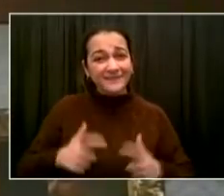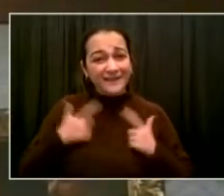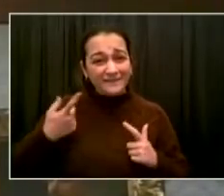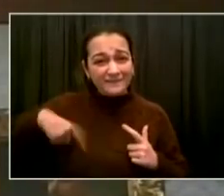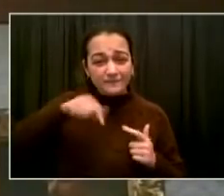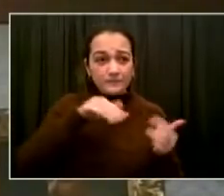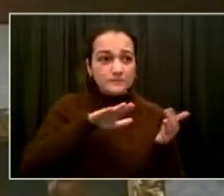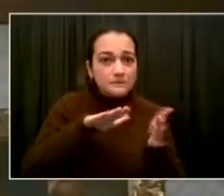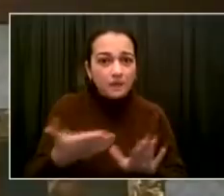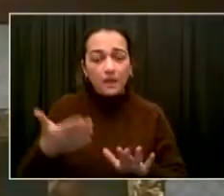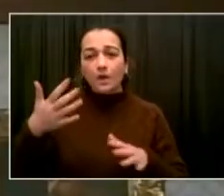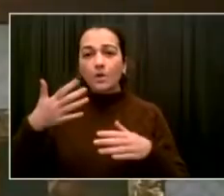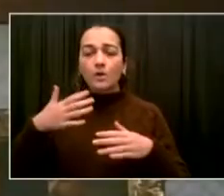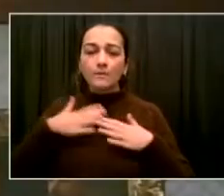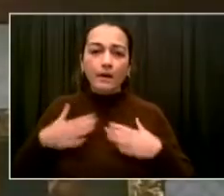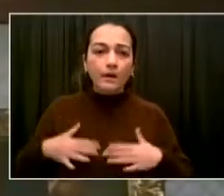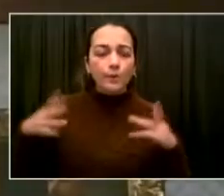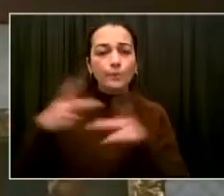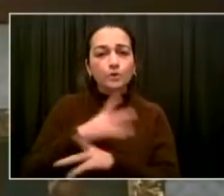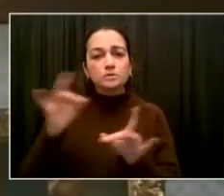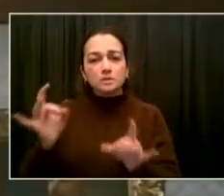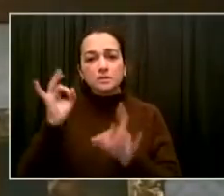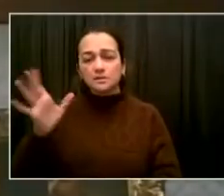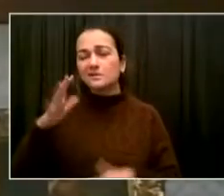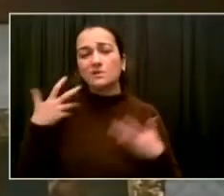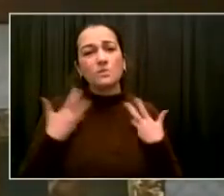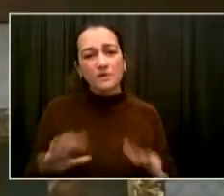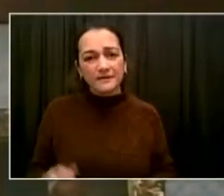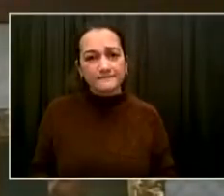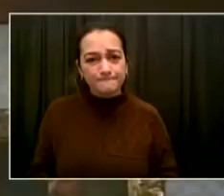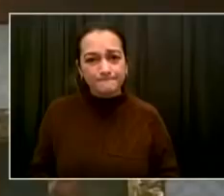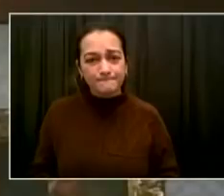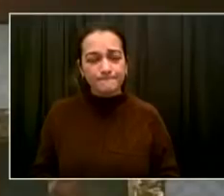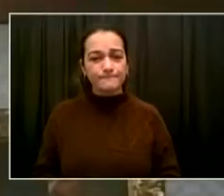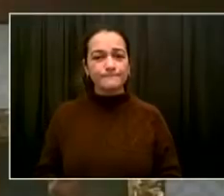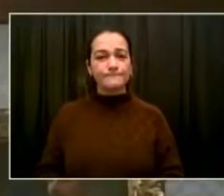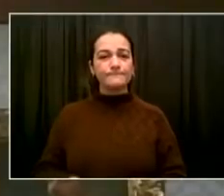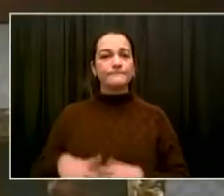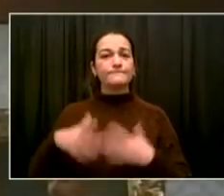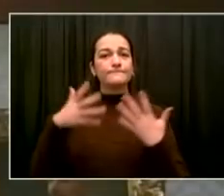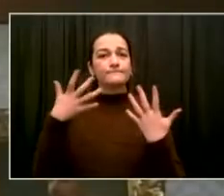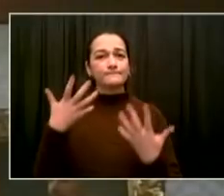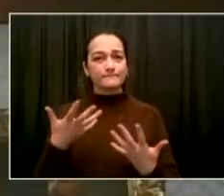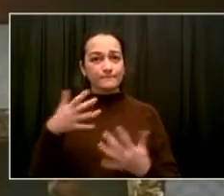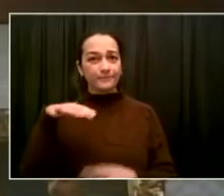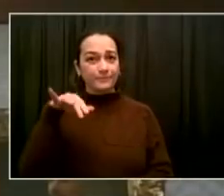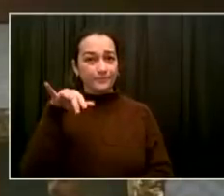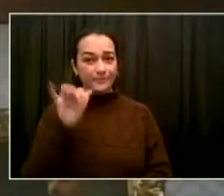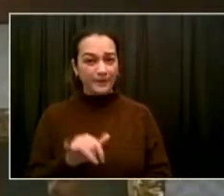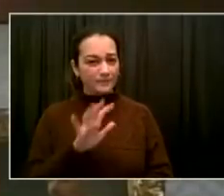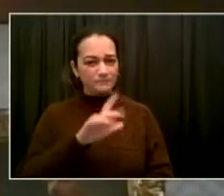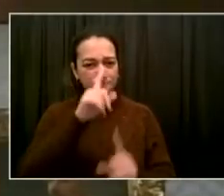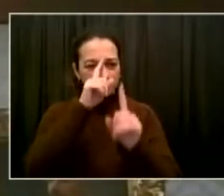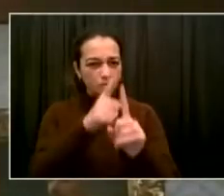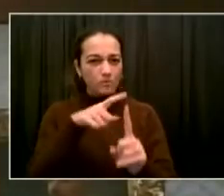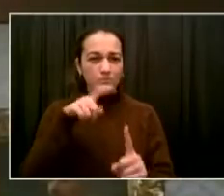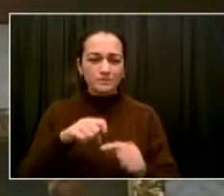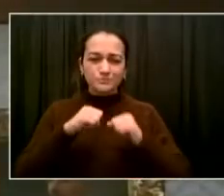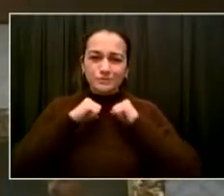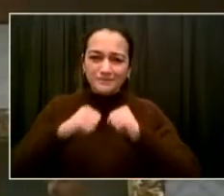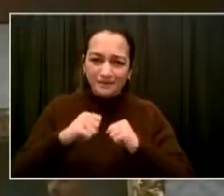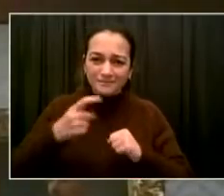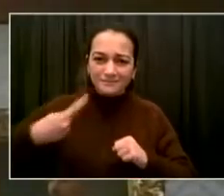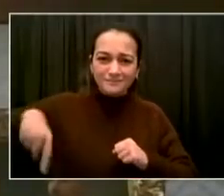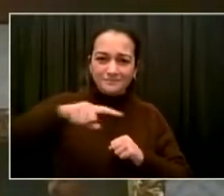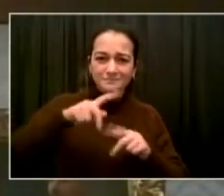The mayor and I are in 100% agreement that government must be doing all that it can to